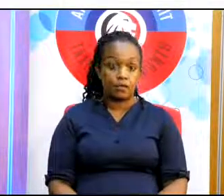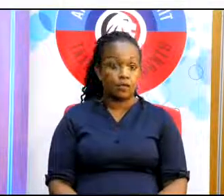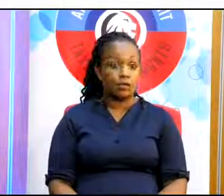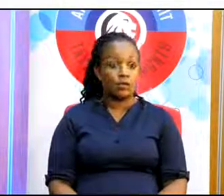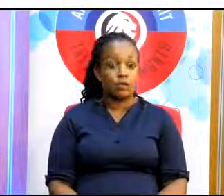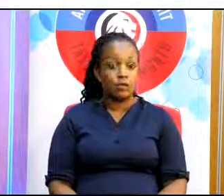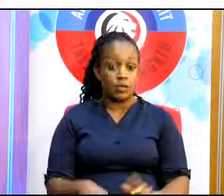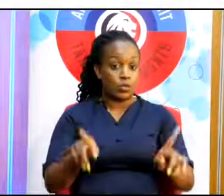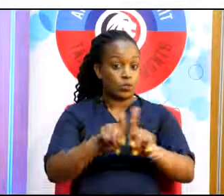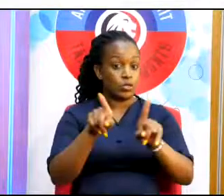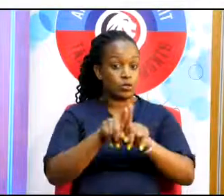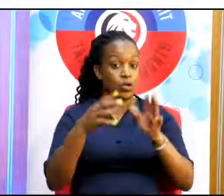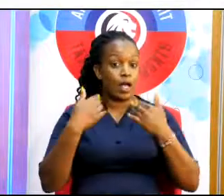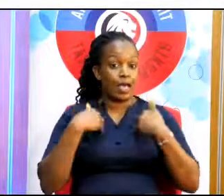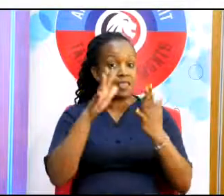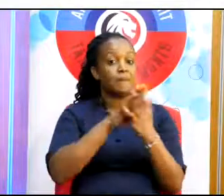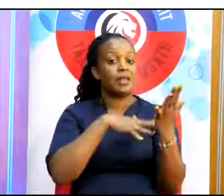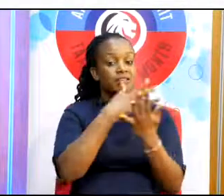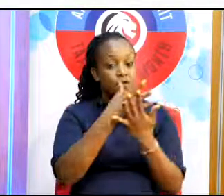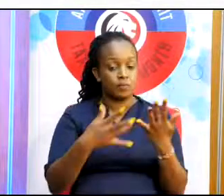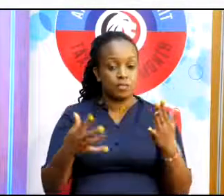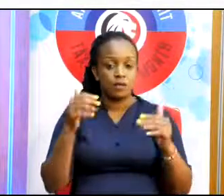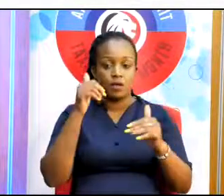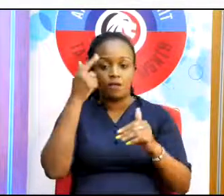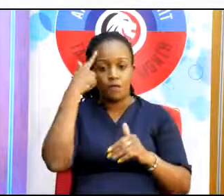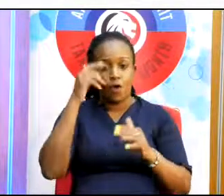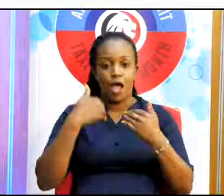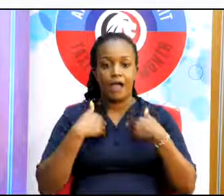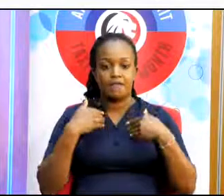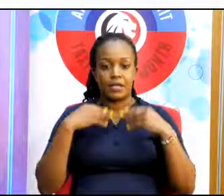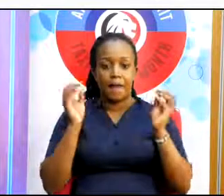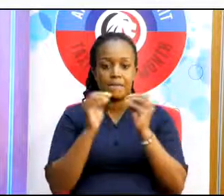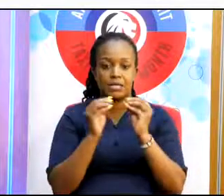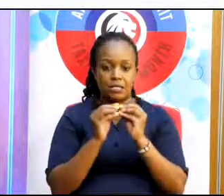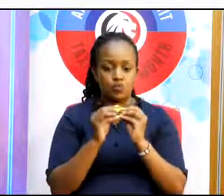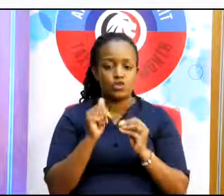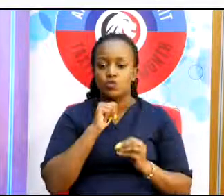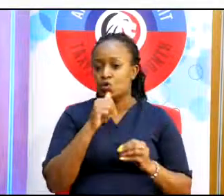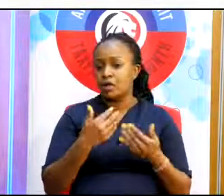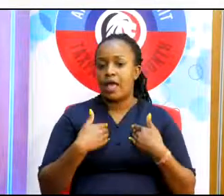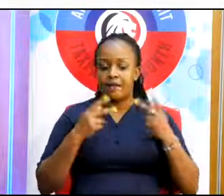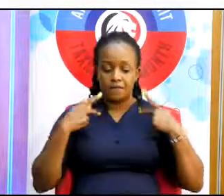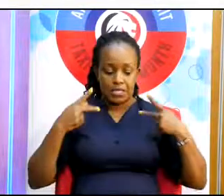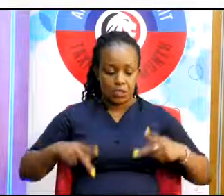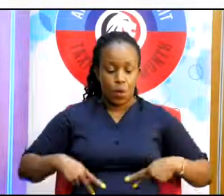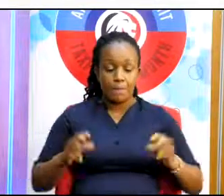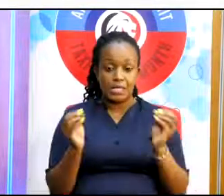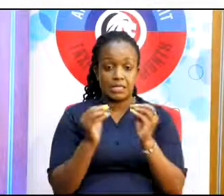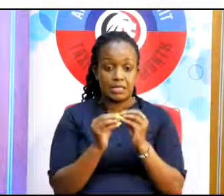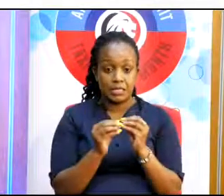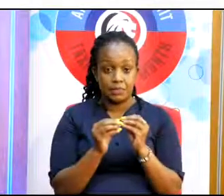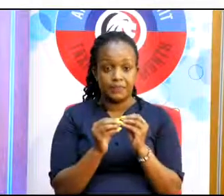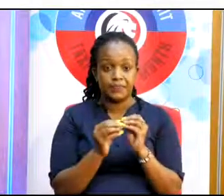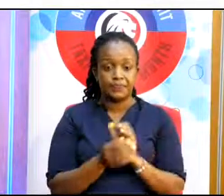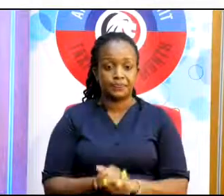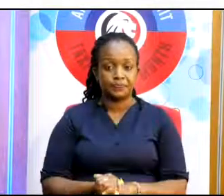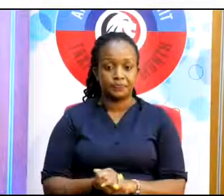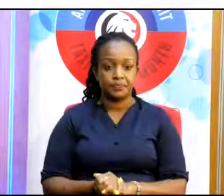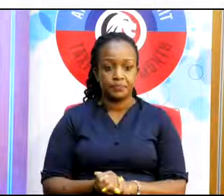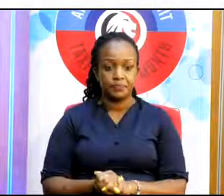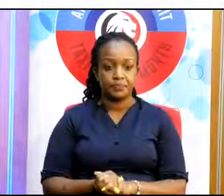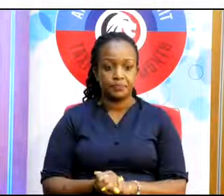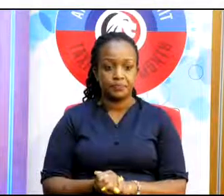platforms for having meetings. We now do not really have physical meetings. And we made sure